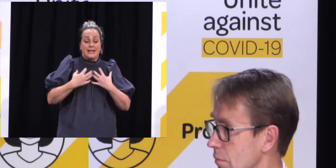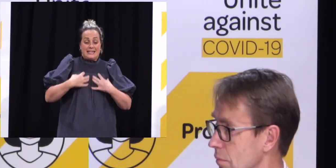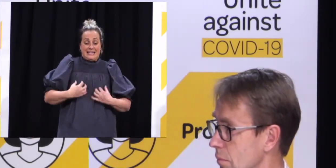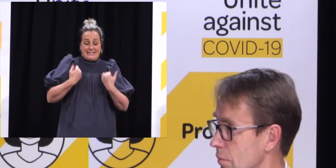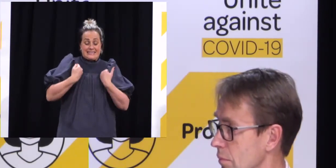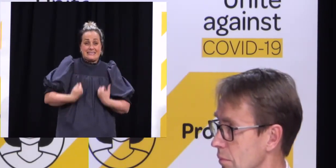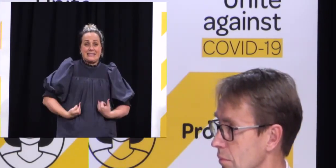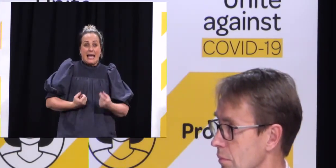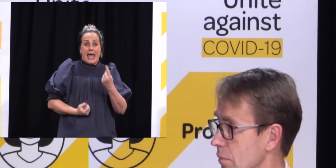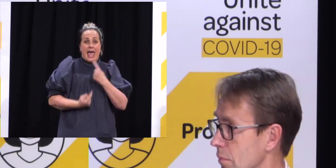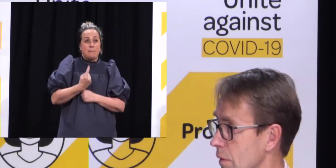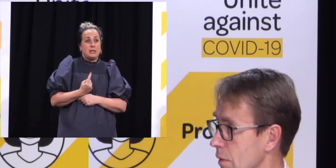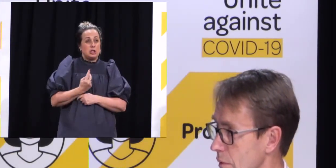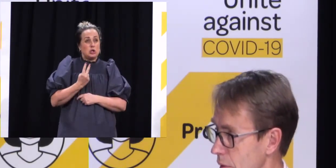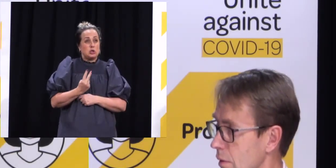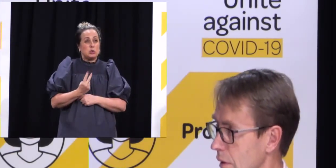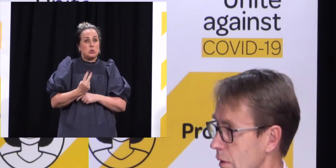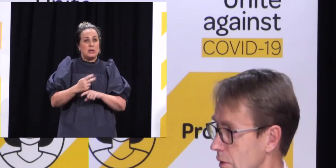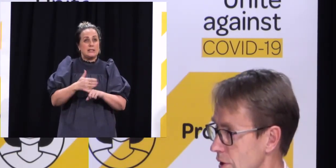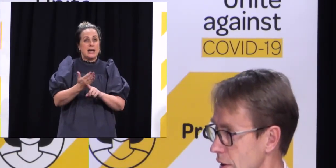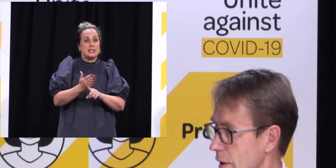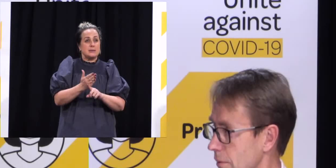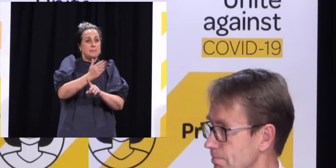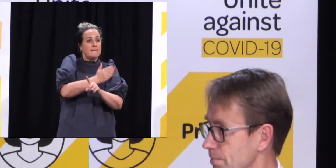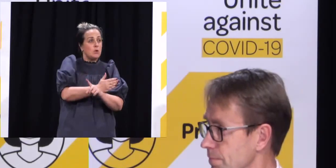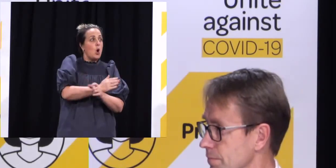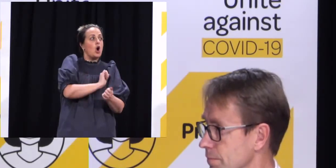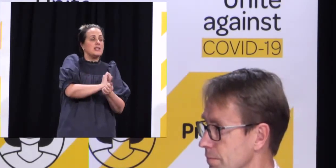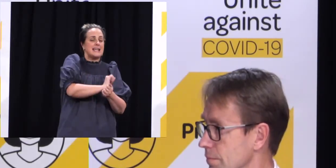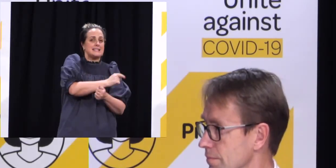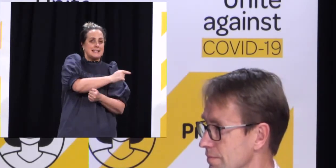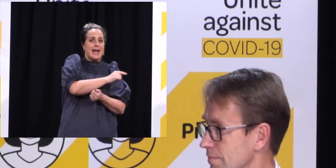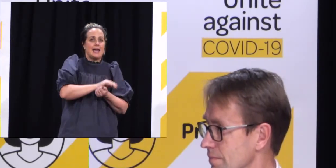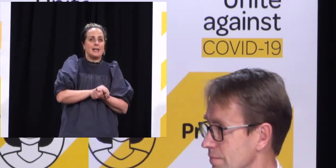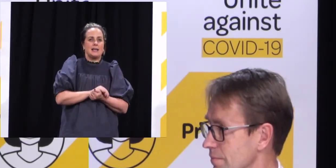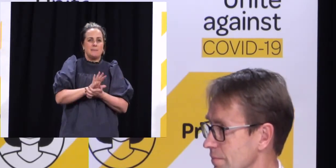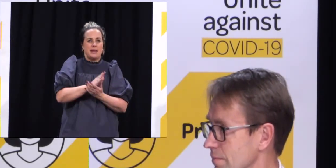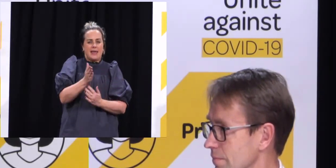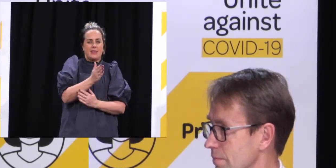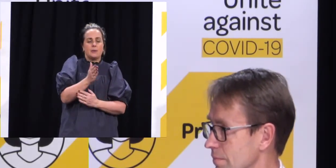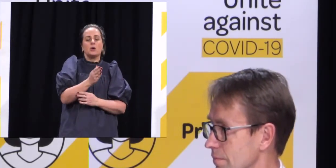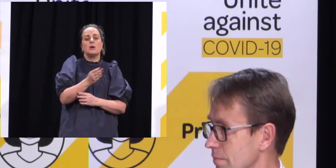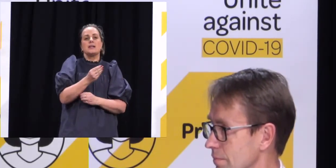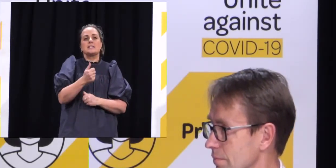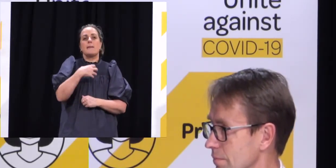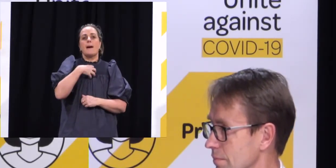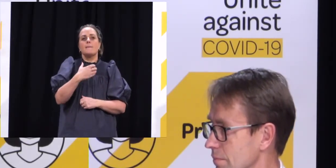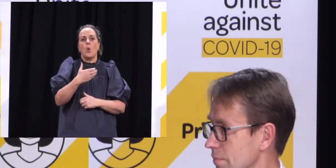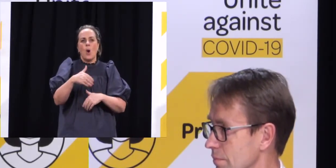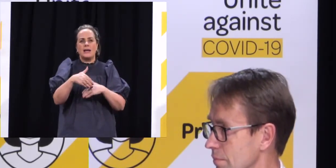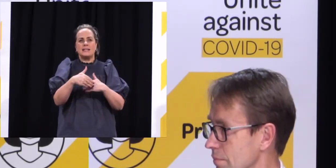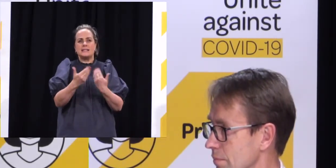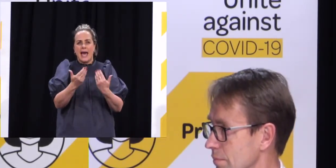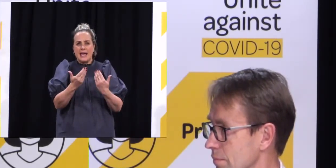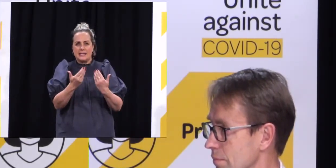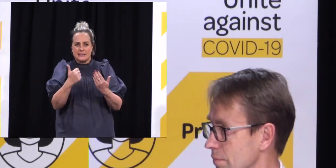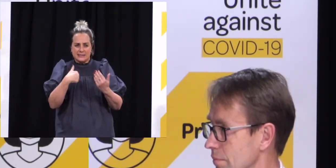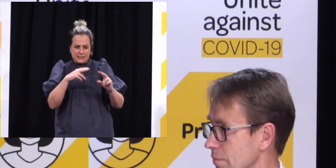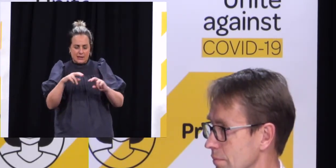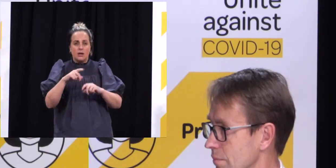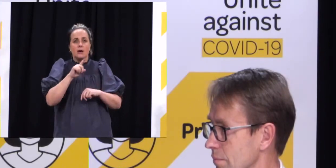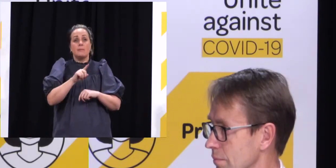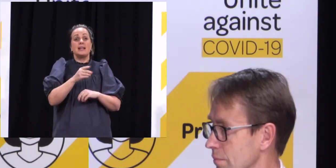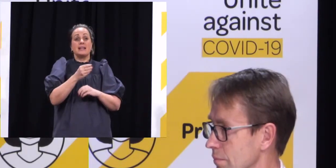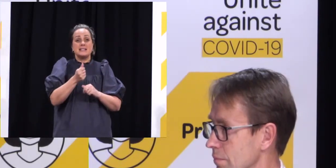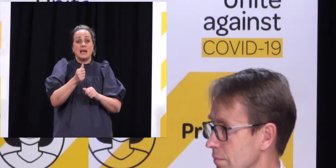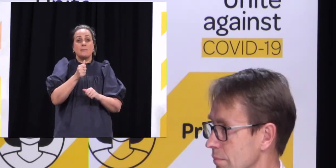something like a couple of days prior. So he's slightly in the middle. We do have a few more days in between, but we've actually seen cases pop up